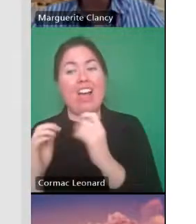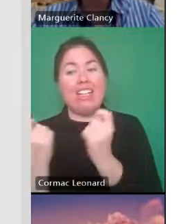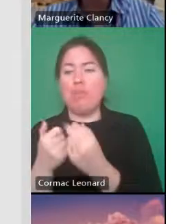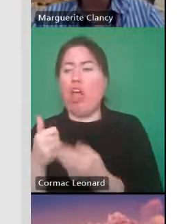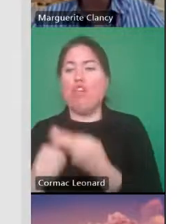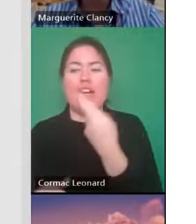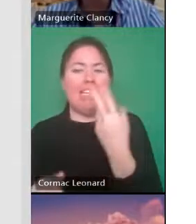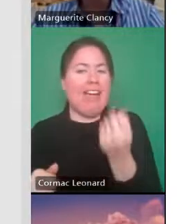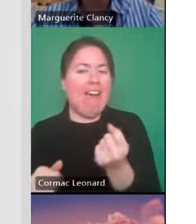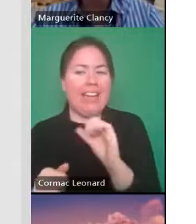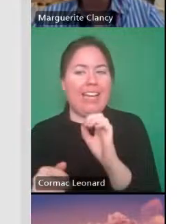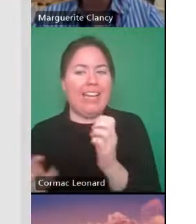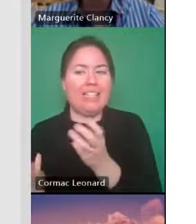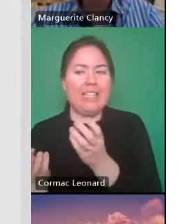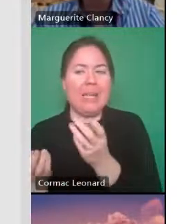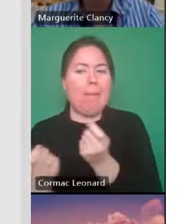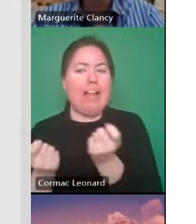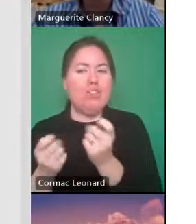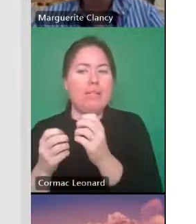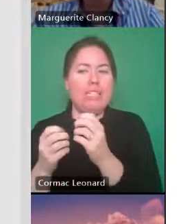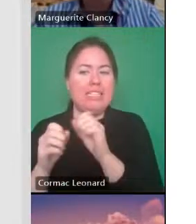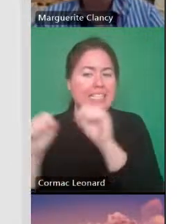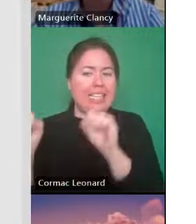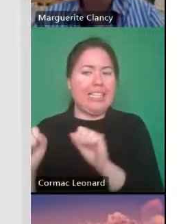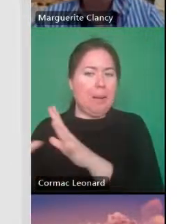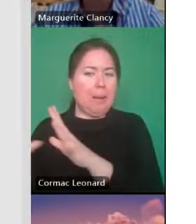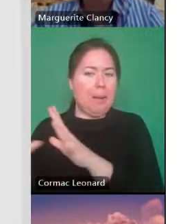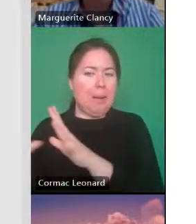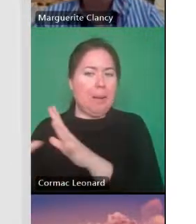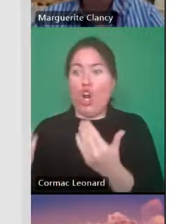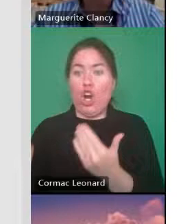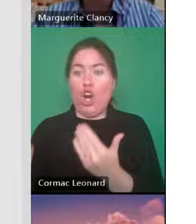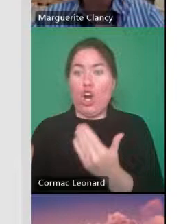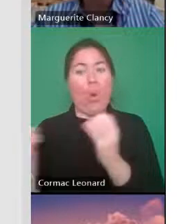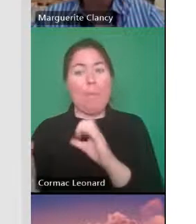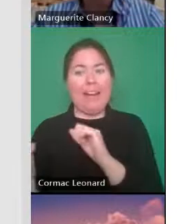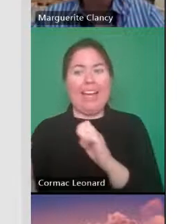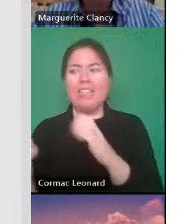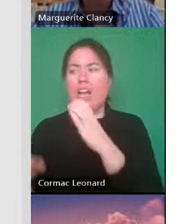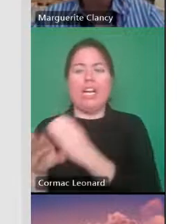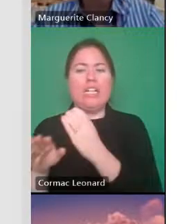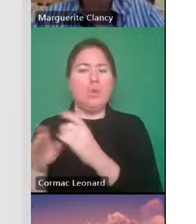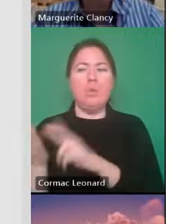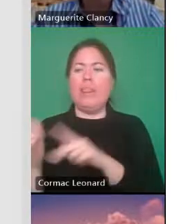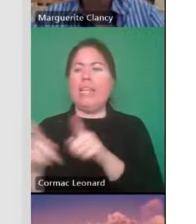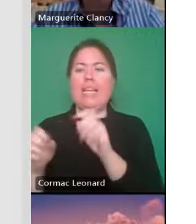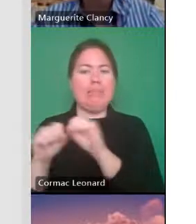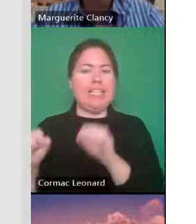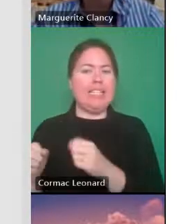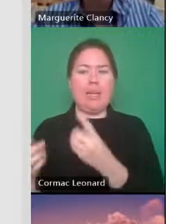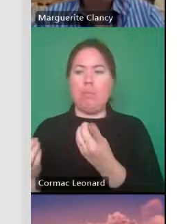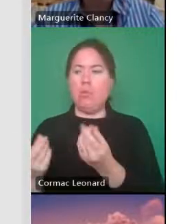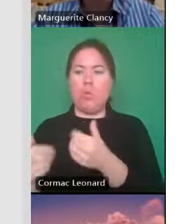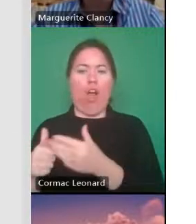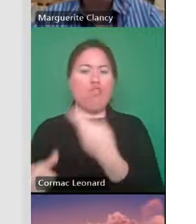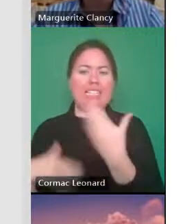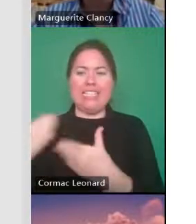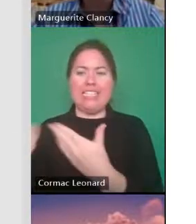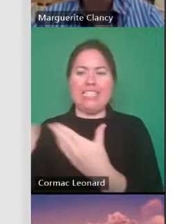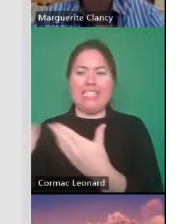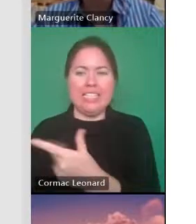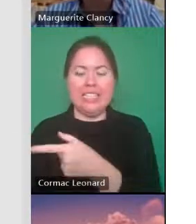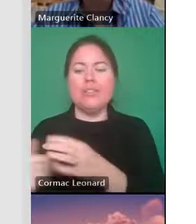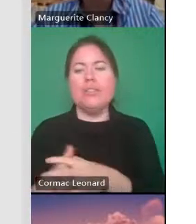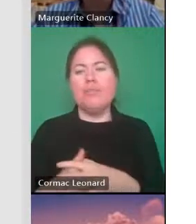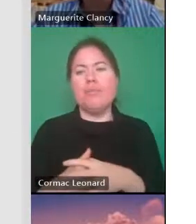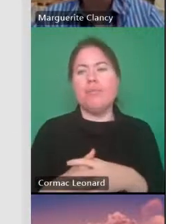management function, and current cases are continuing to be worked, as they always are. If they're open to the safeguarding team for managing a safeguarding